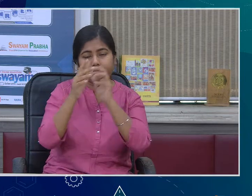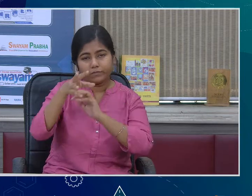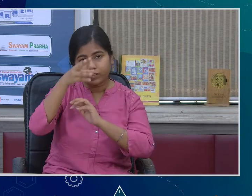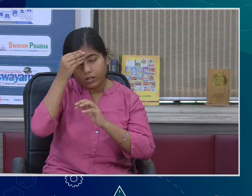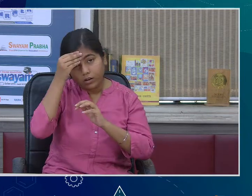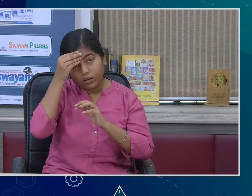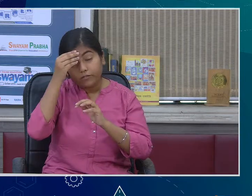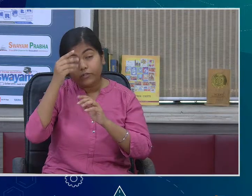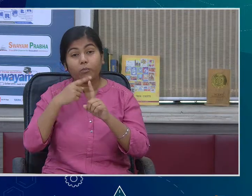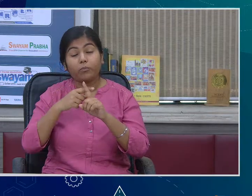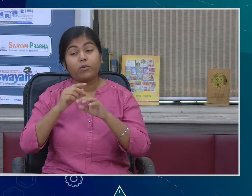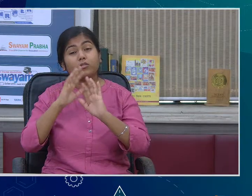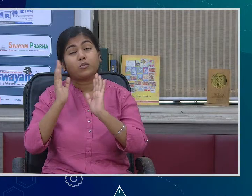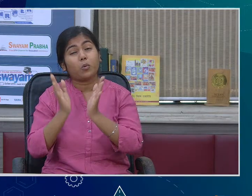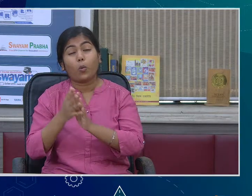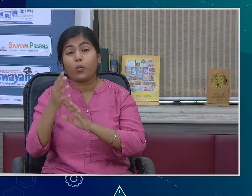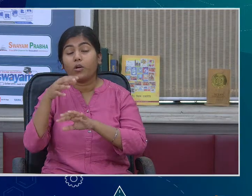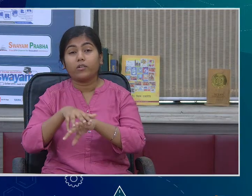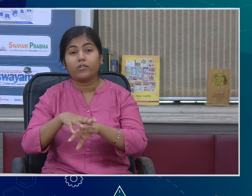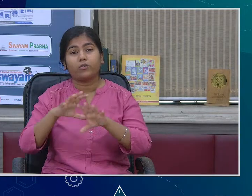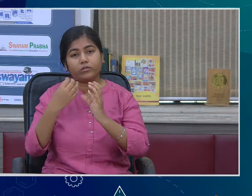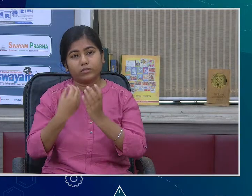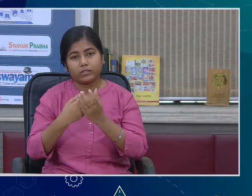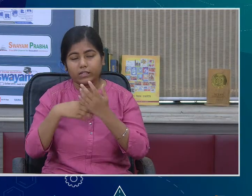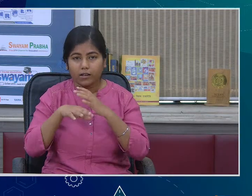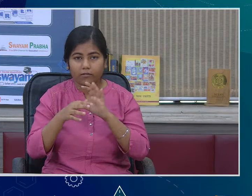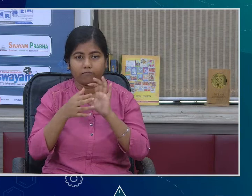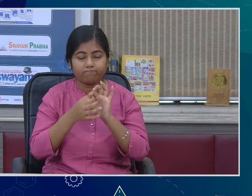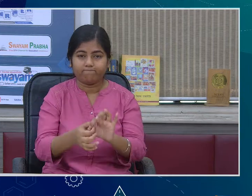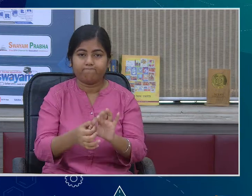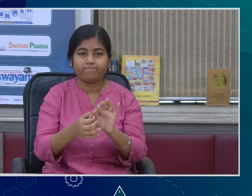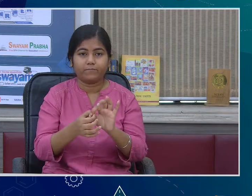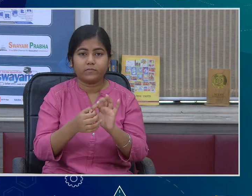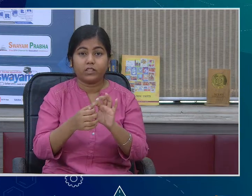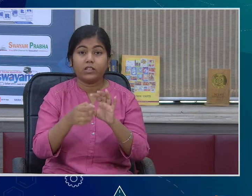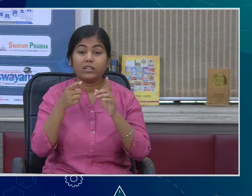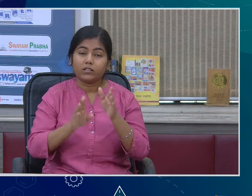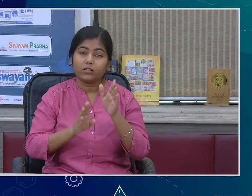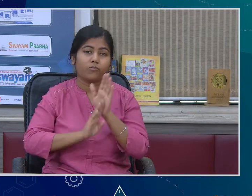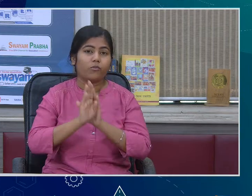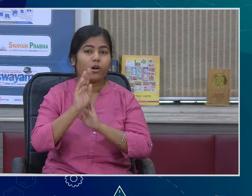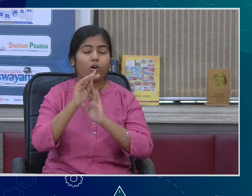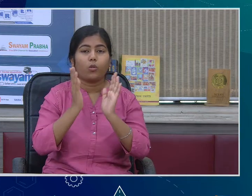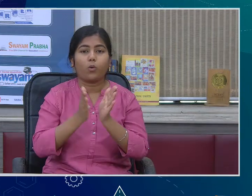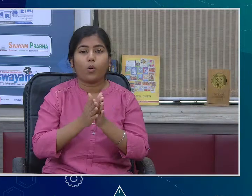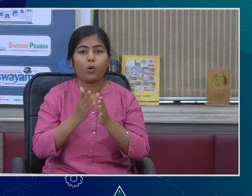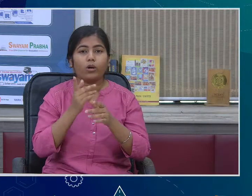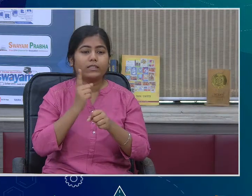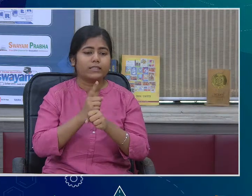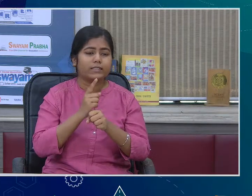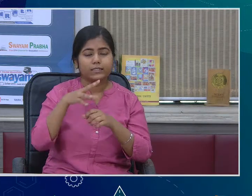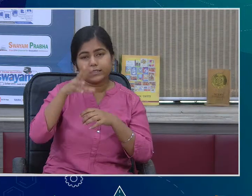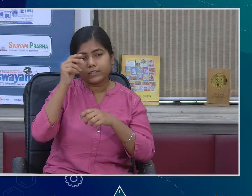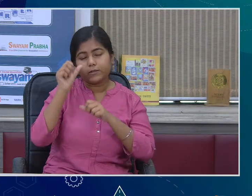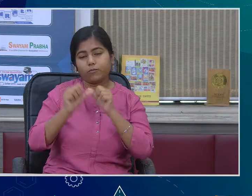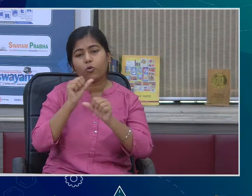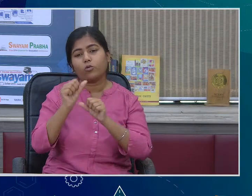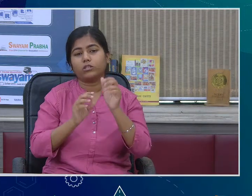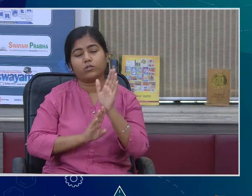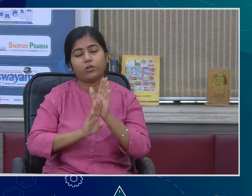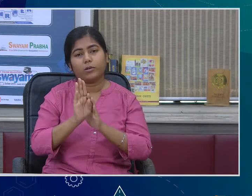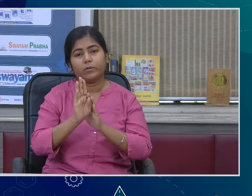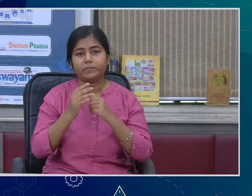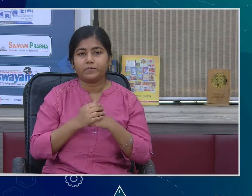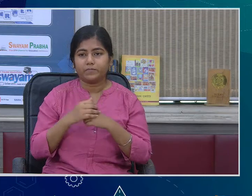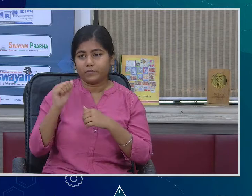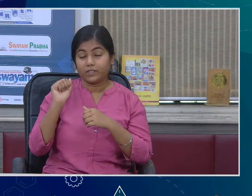total inclusive classroom help them to enhance the whole teaching learning process. Okay, so ma'am, these are